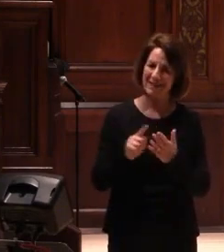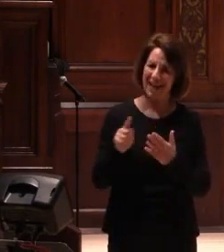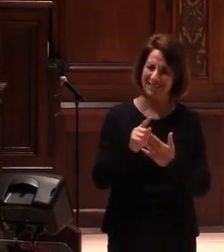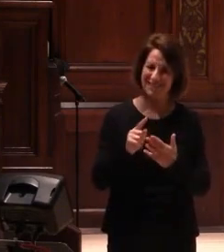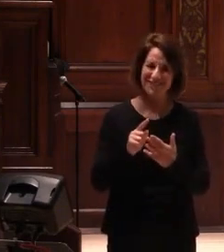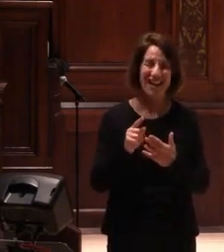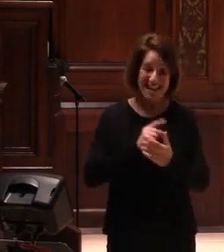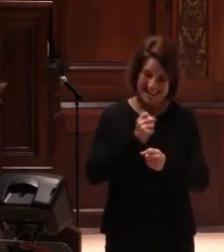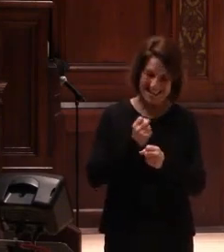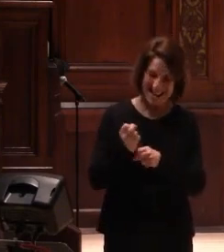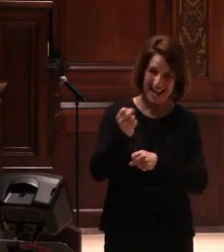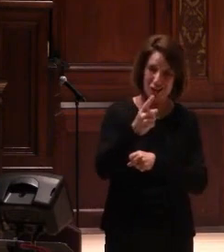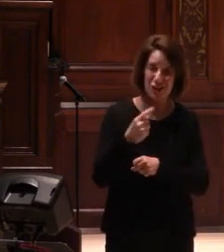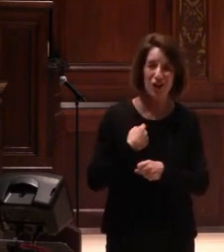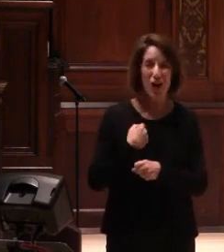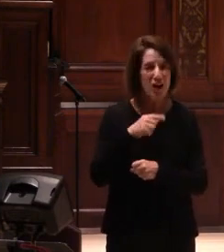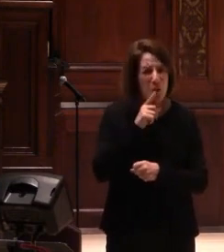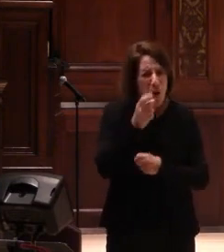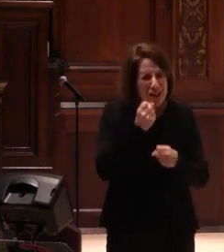year? You're making me wait a year?